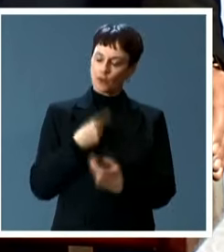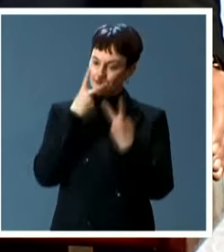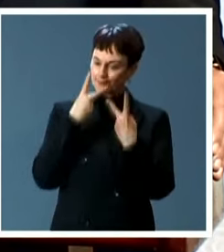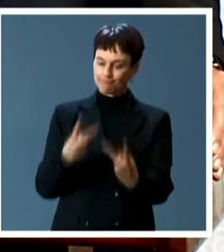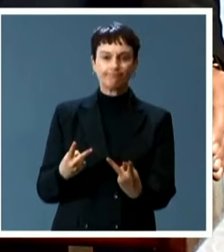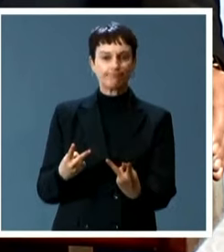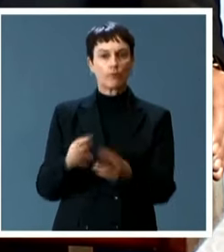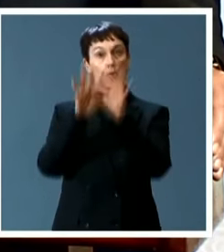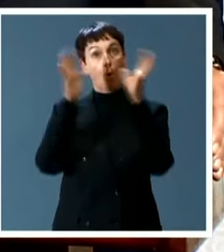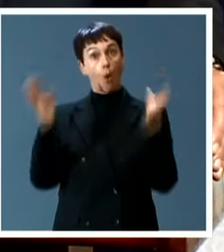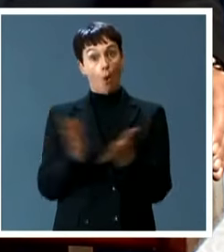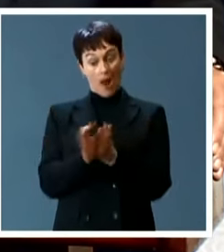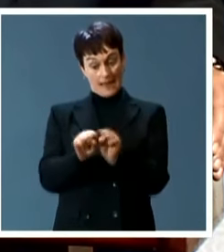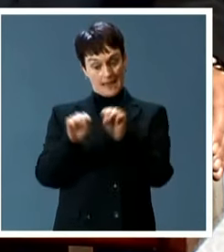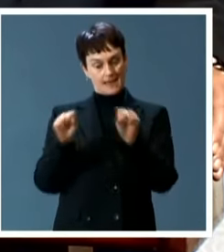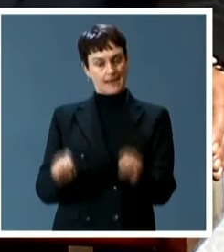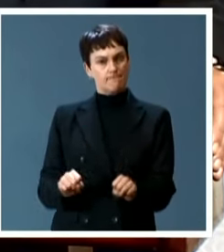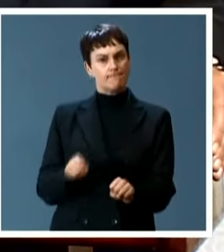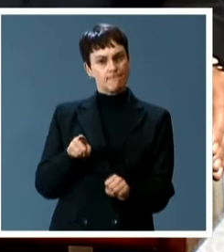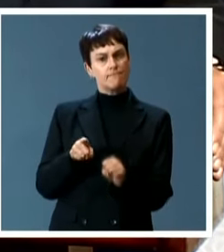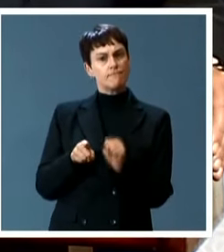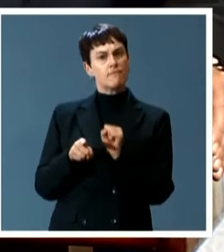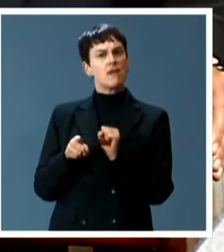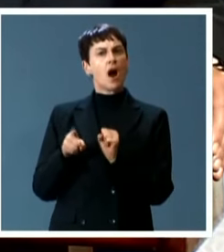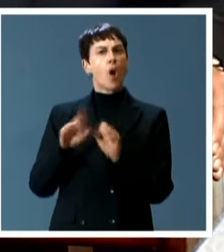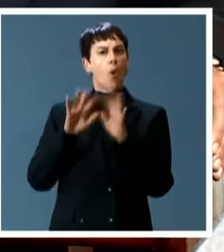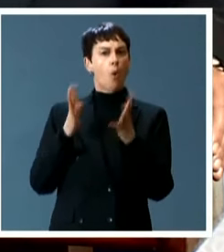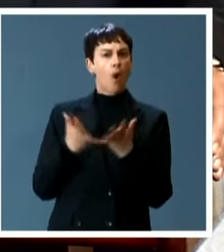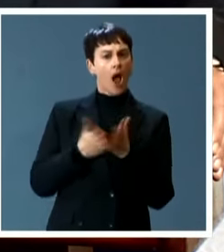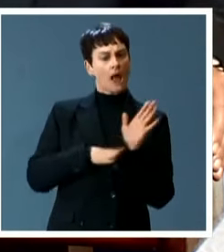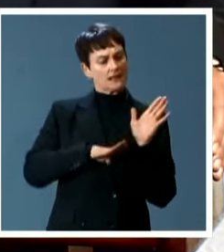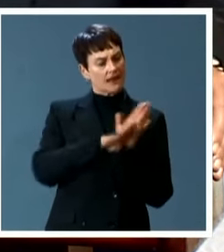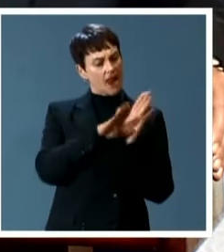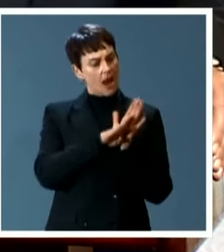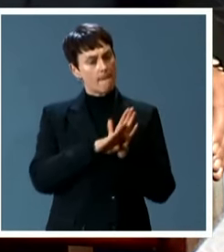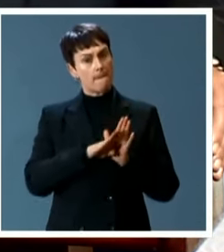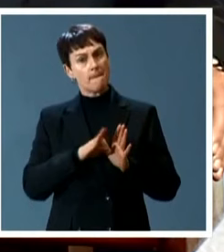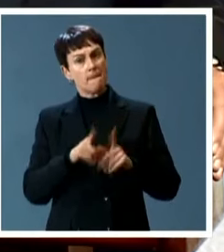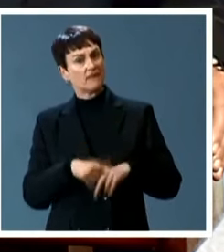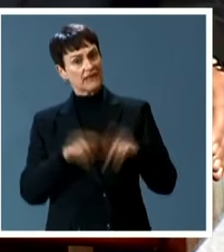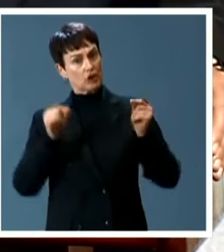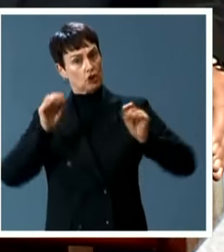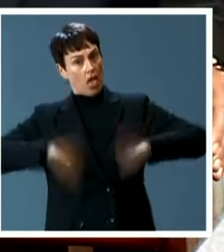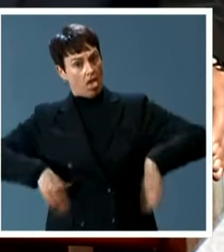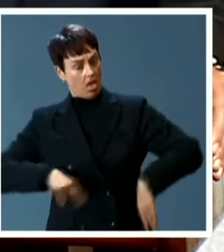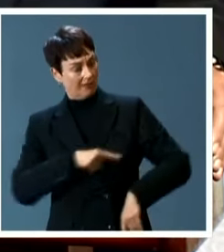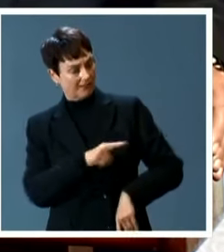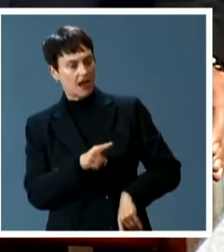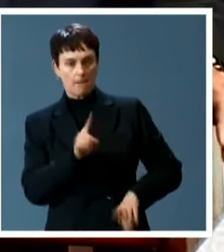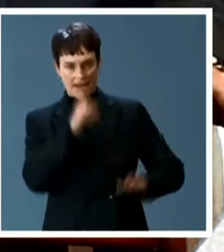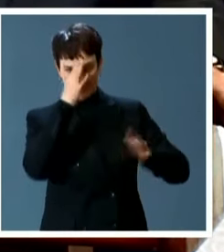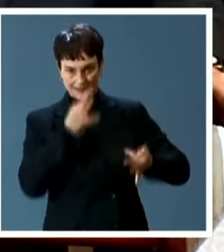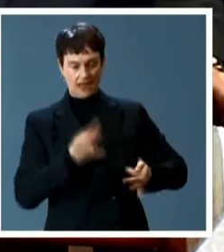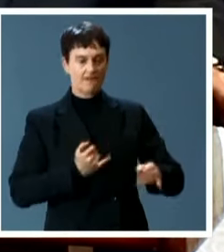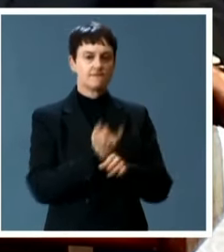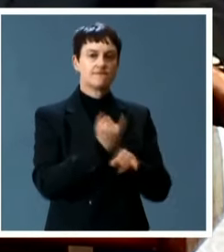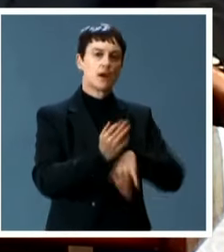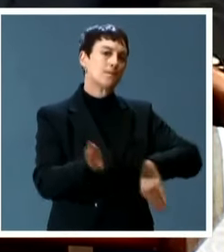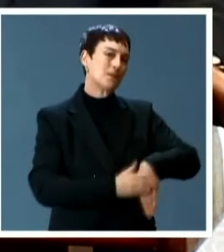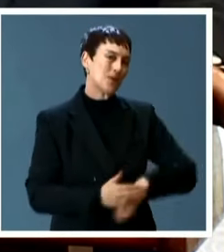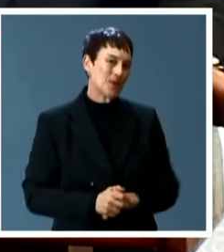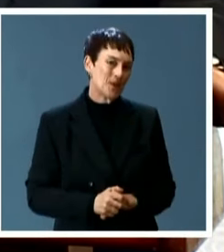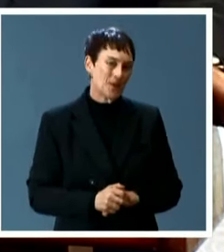them. The developing world must have a far stronger voice in global decision making. We also need a more inclusive and